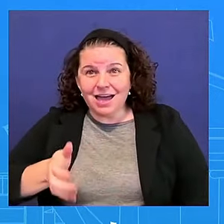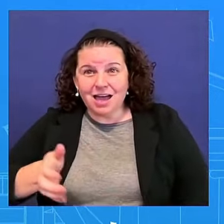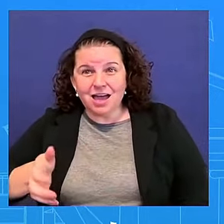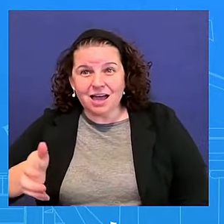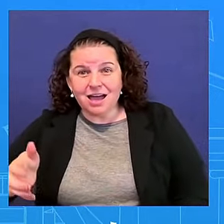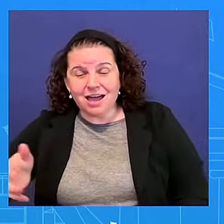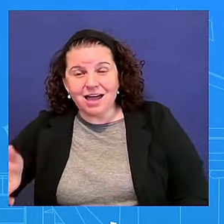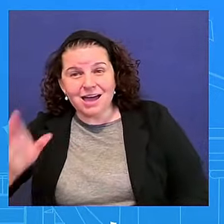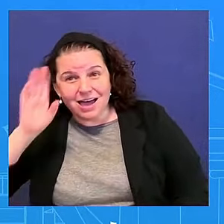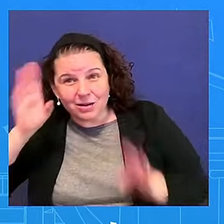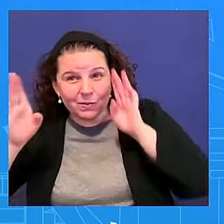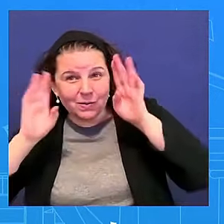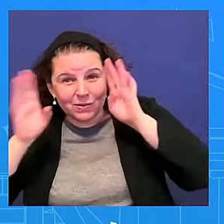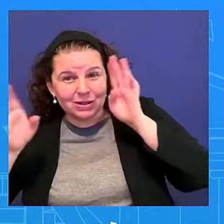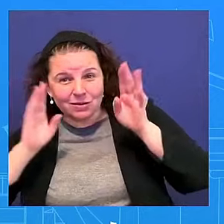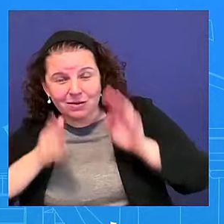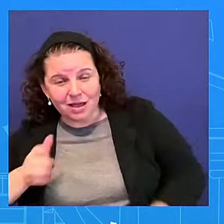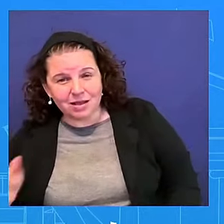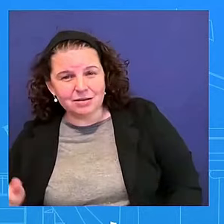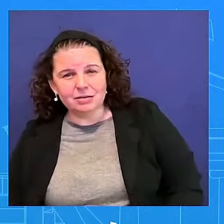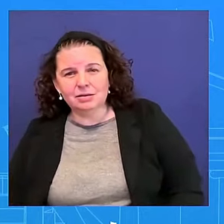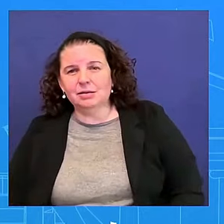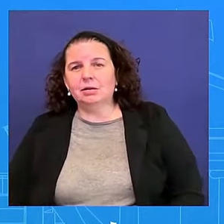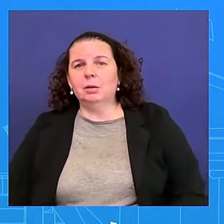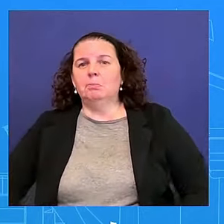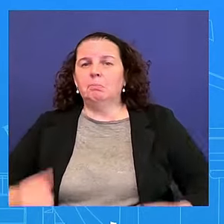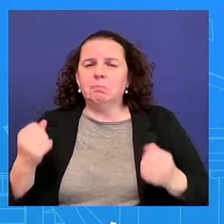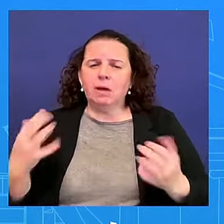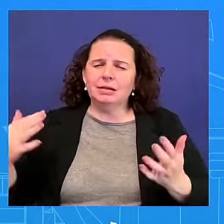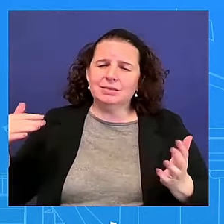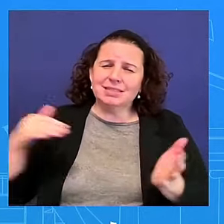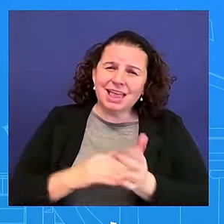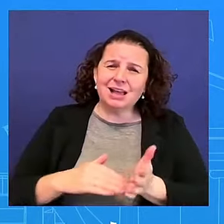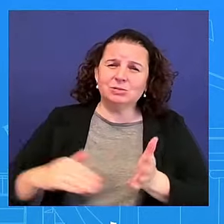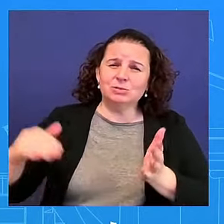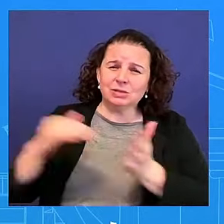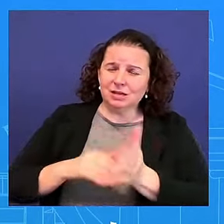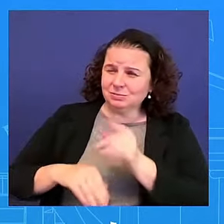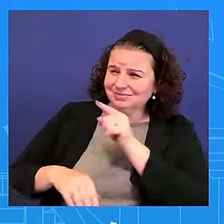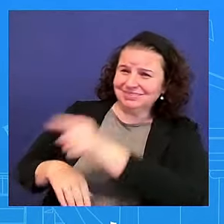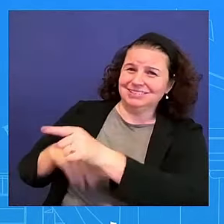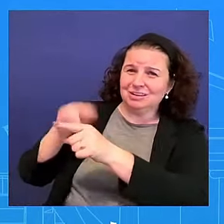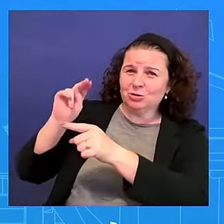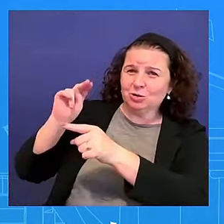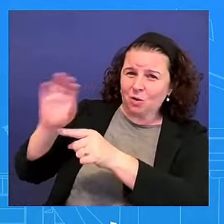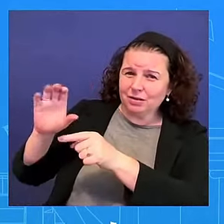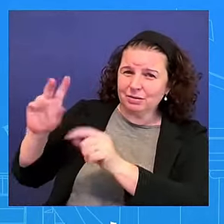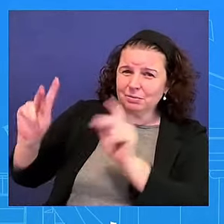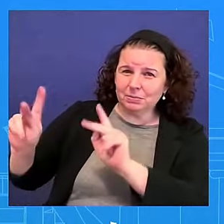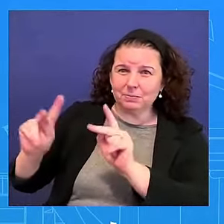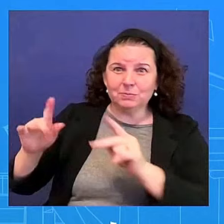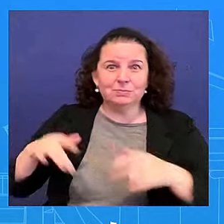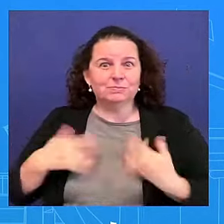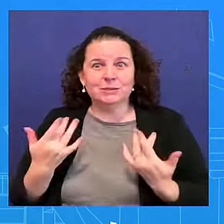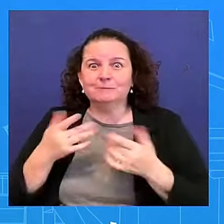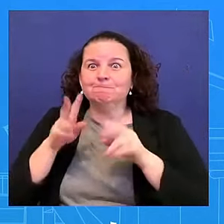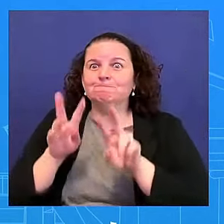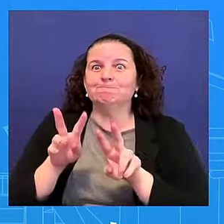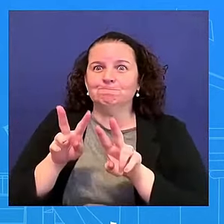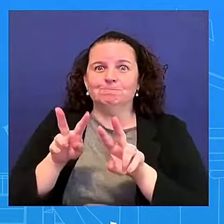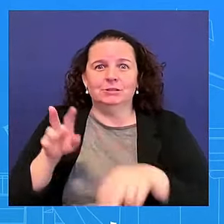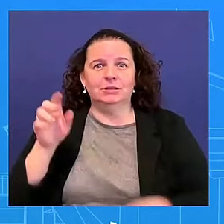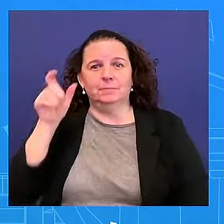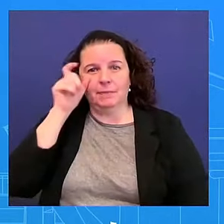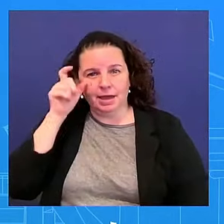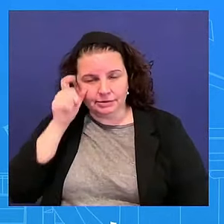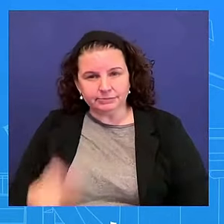thousands of people were at the North Carolina event, and you heard chants, "Let's go, Joe. We love you, Joe." I mean, that's something